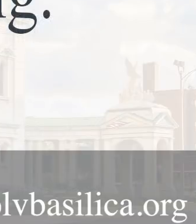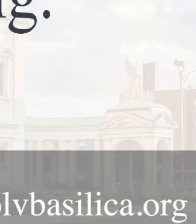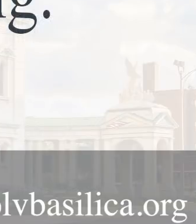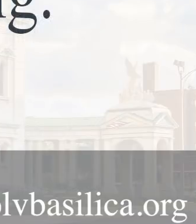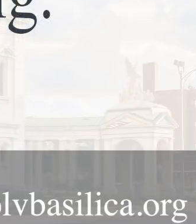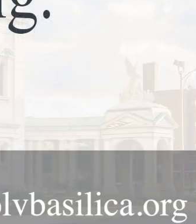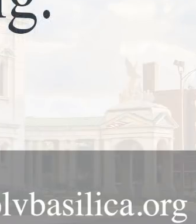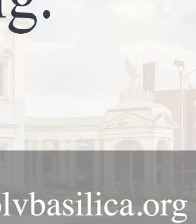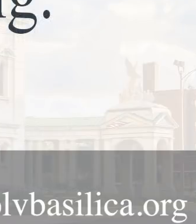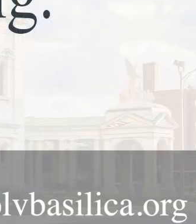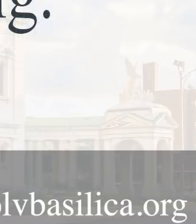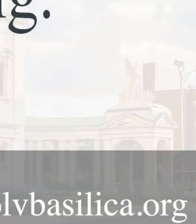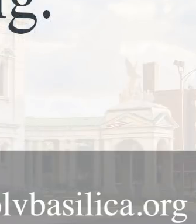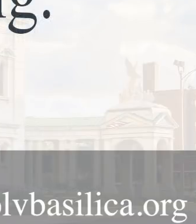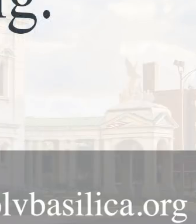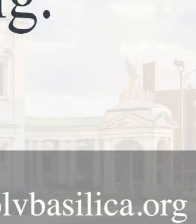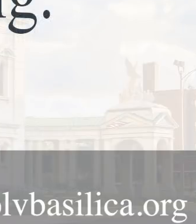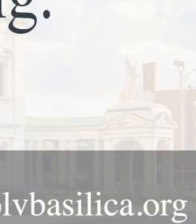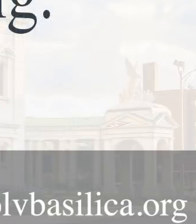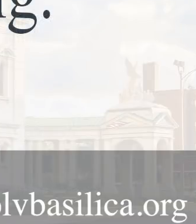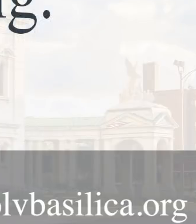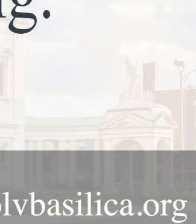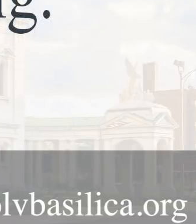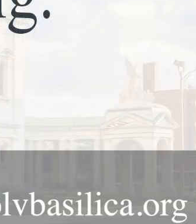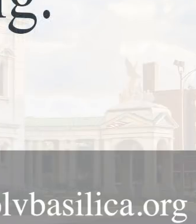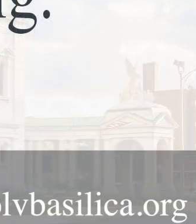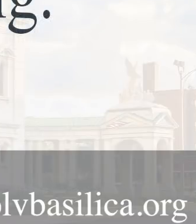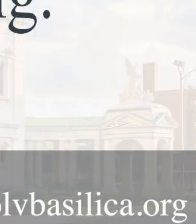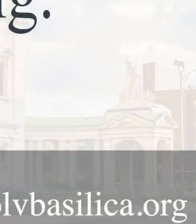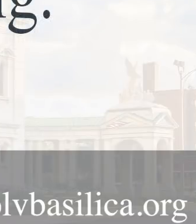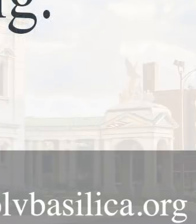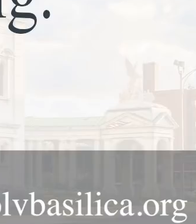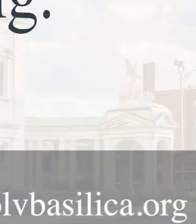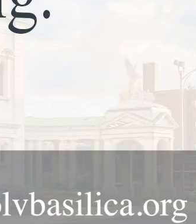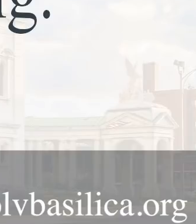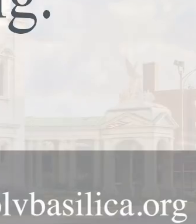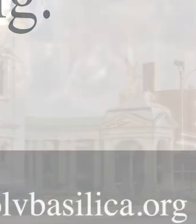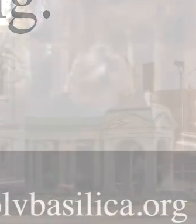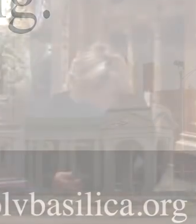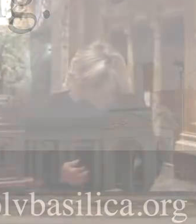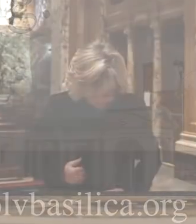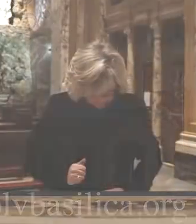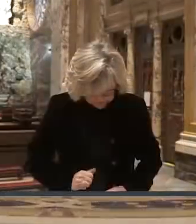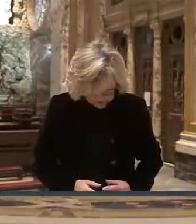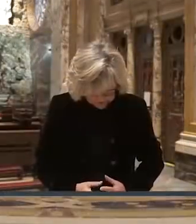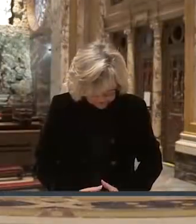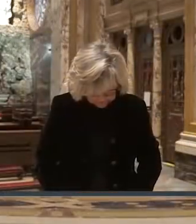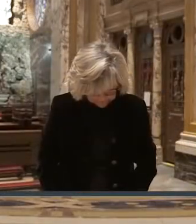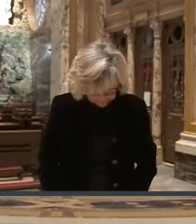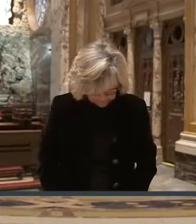of sins, the resurrection of the body, and life everlasting. Amen.